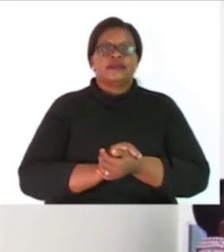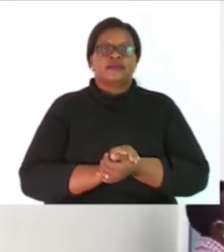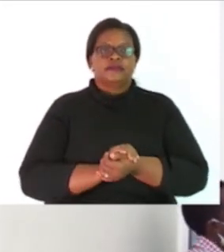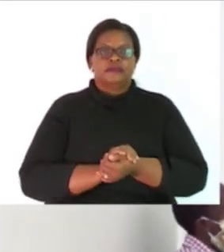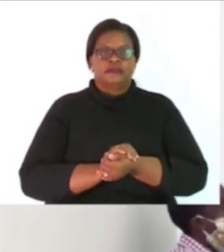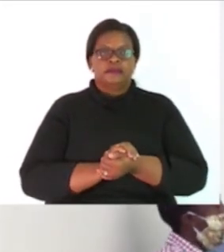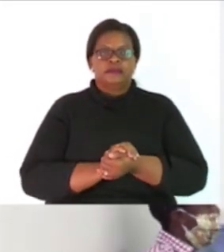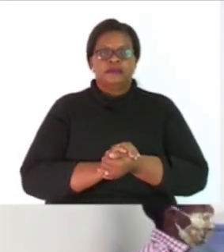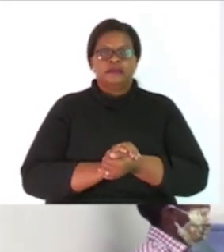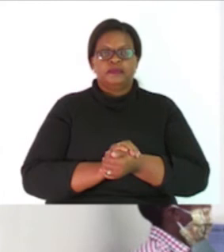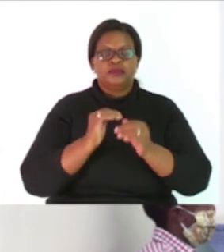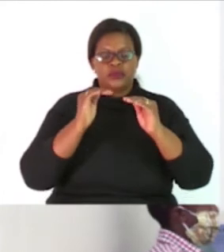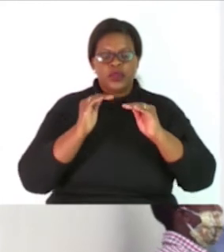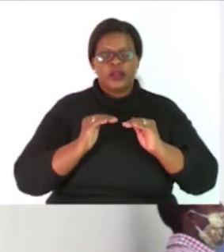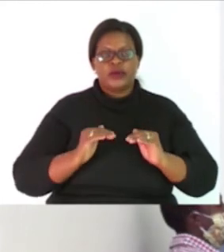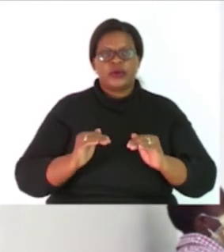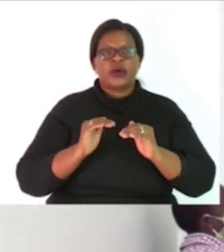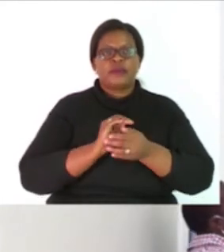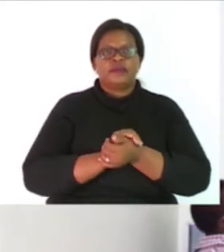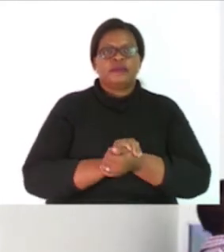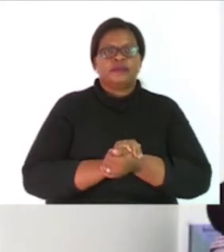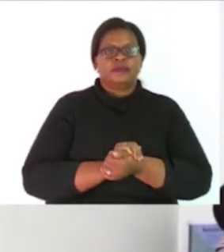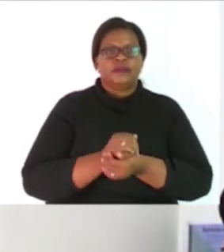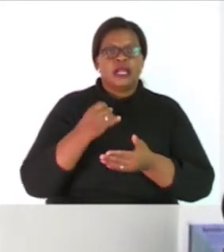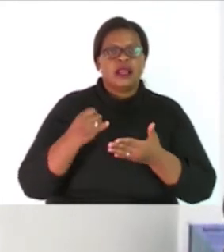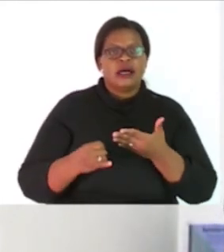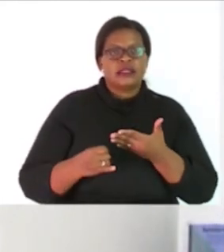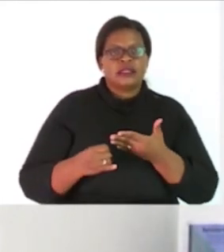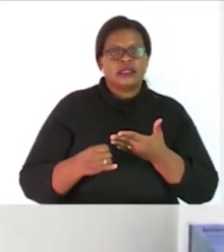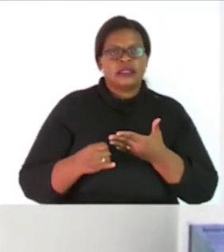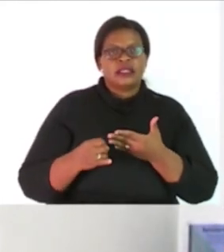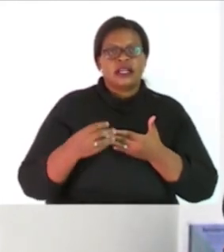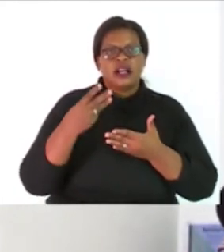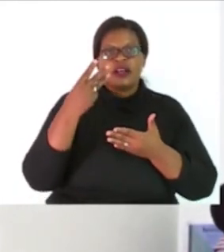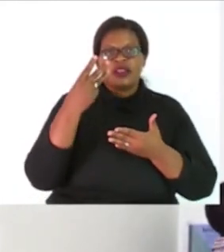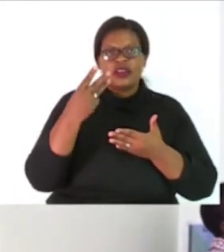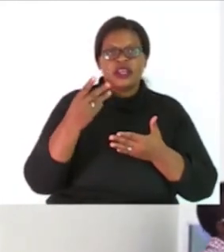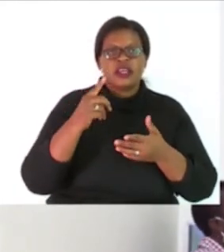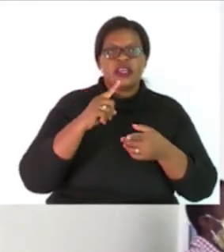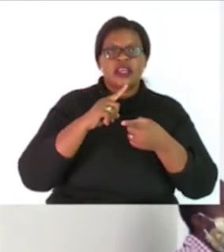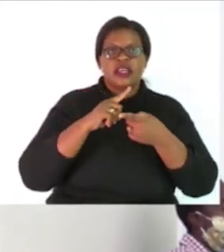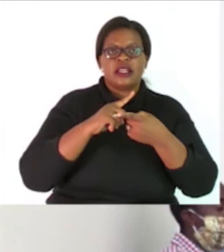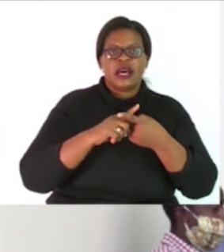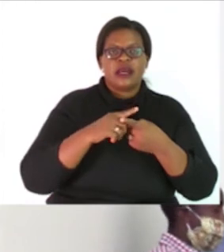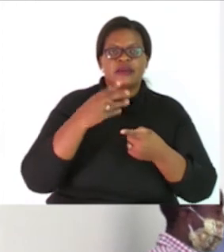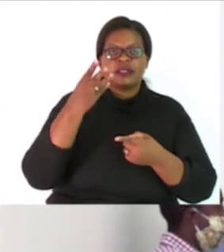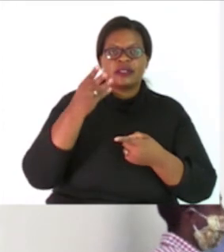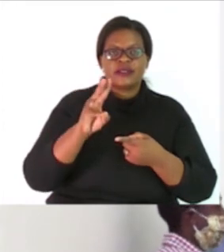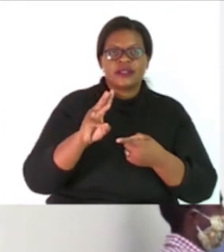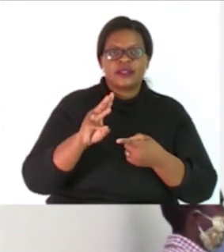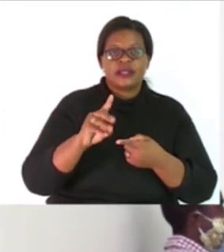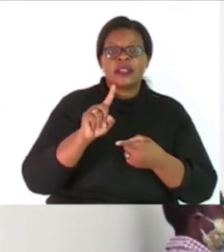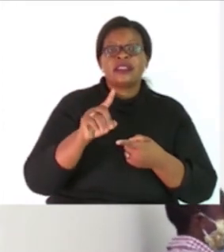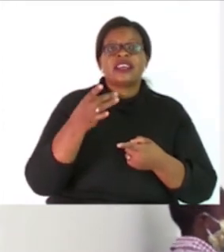9. And lastly, what is 3 times 6? 18. It's